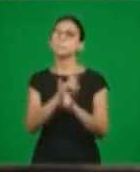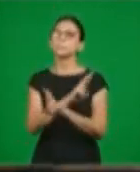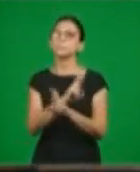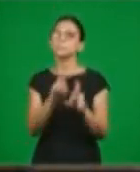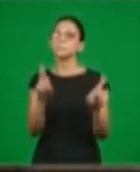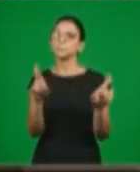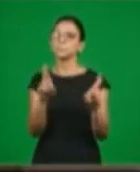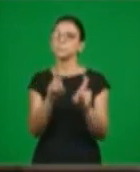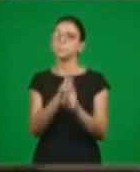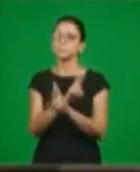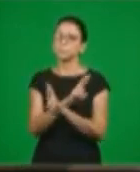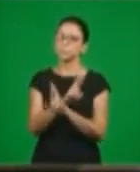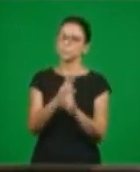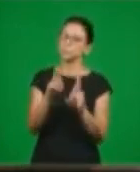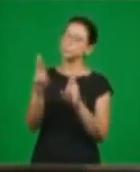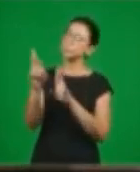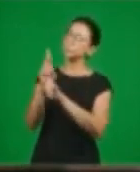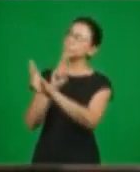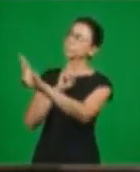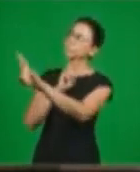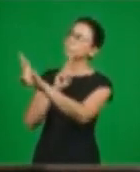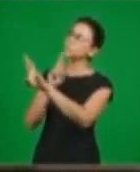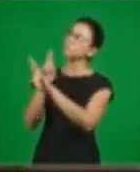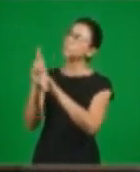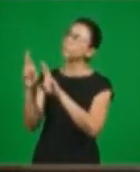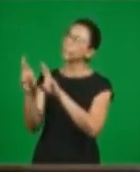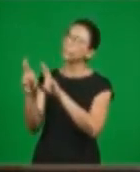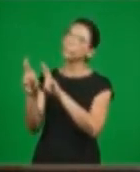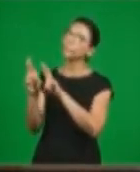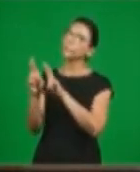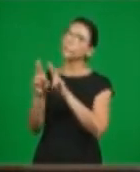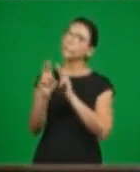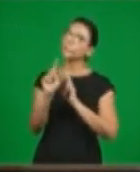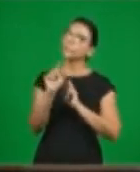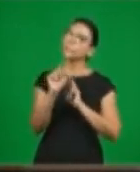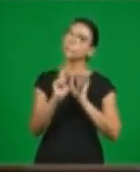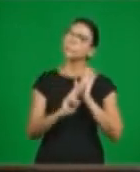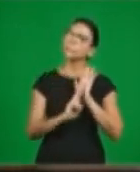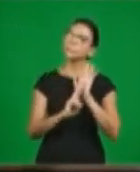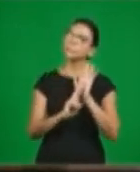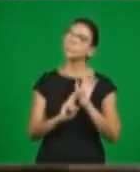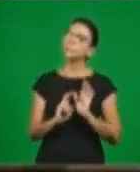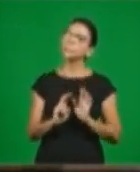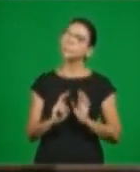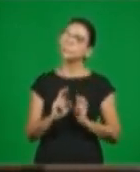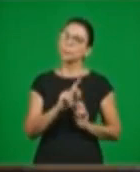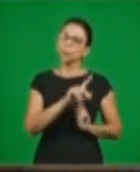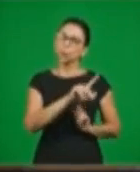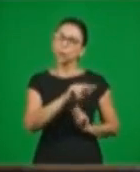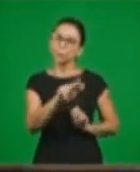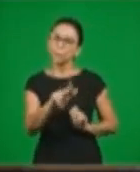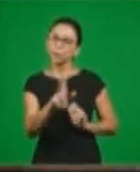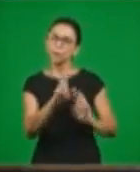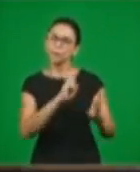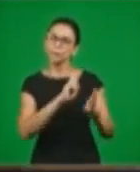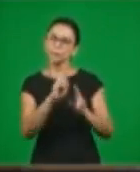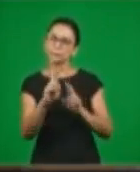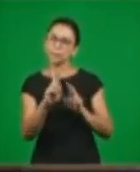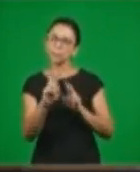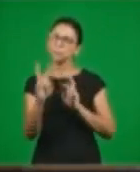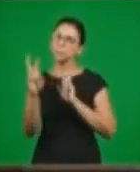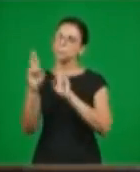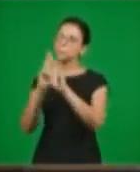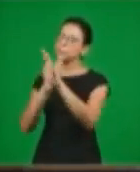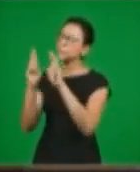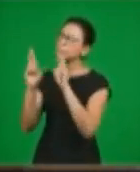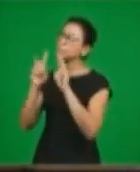determines our relationship is God. And our relationship to the brother. There's only